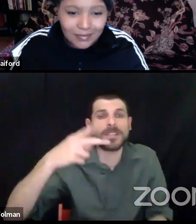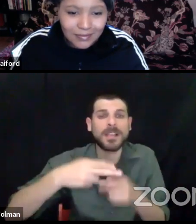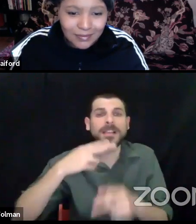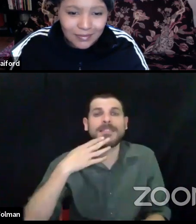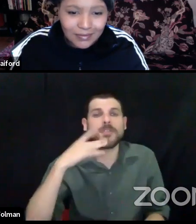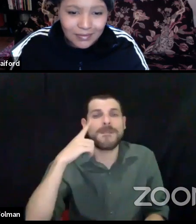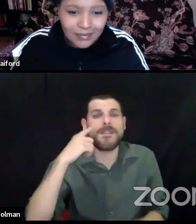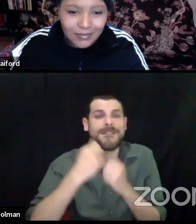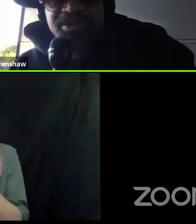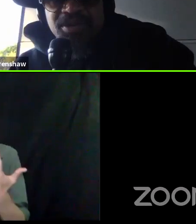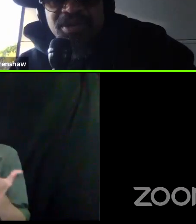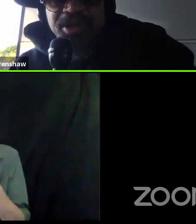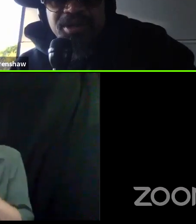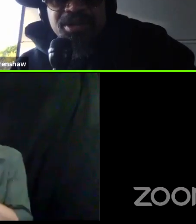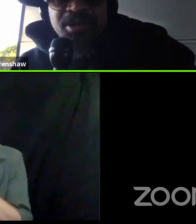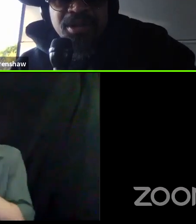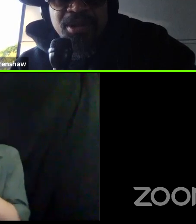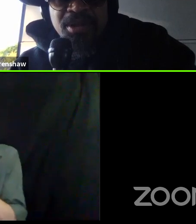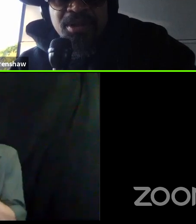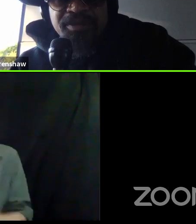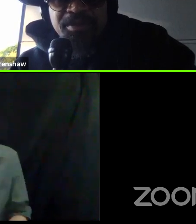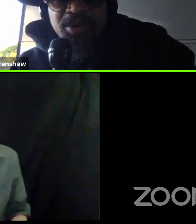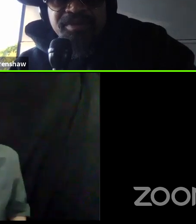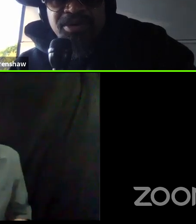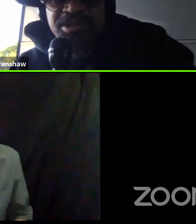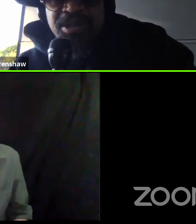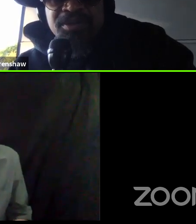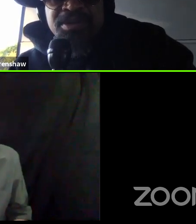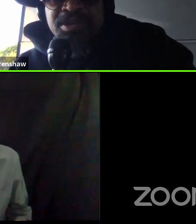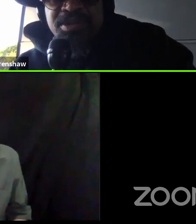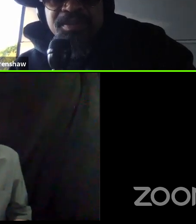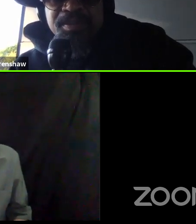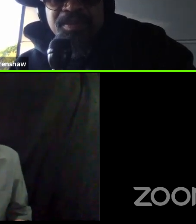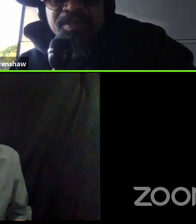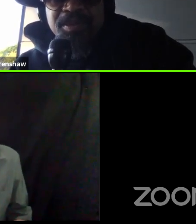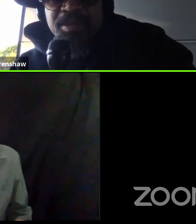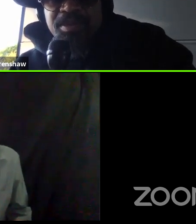the ancestors that lived so that we could live and breathe ourselves.